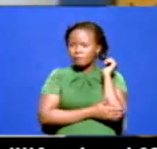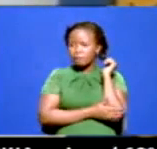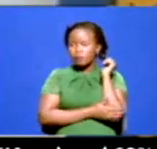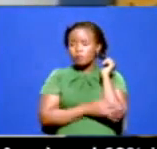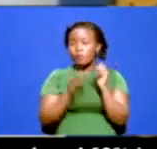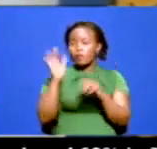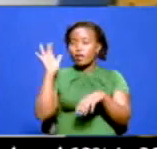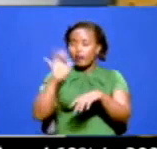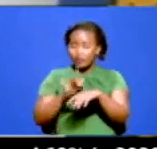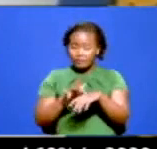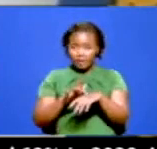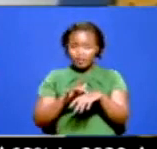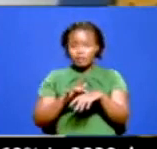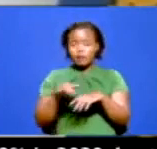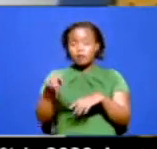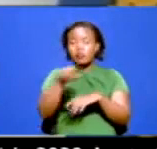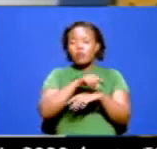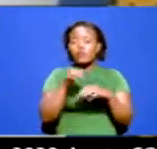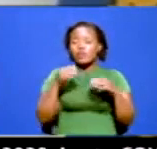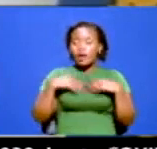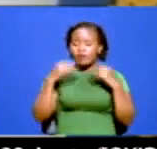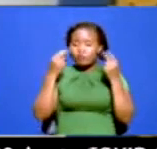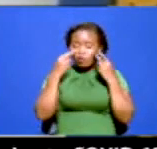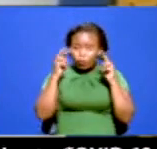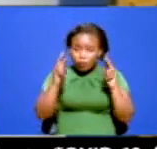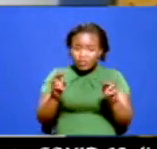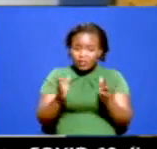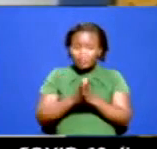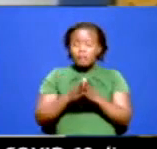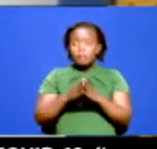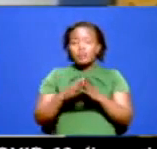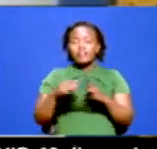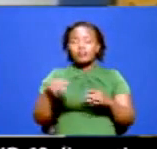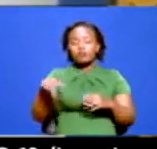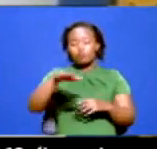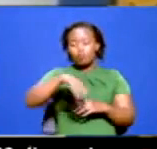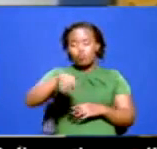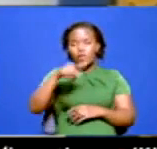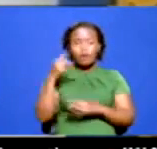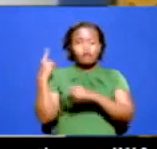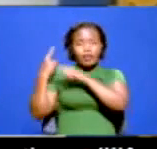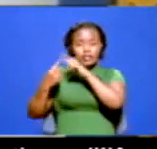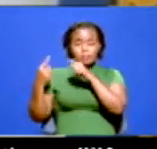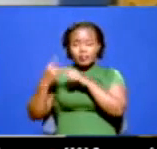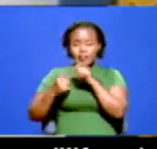attack that we have suffered as a KDF,